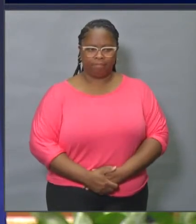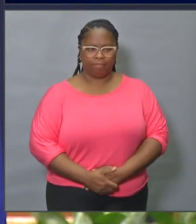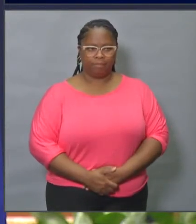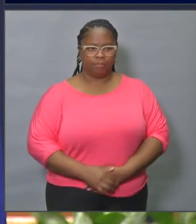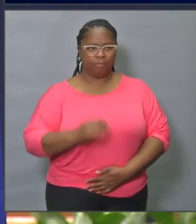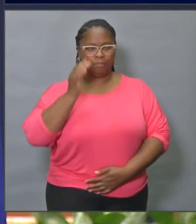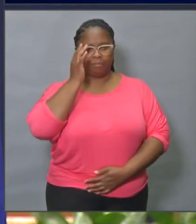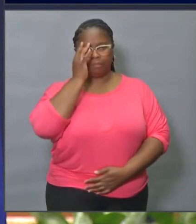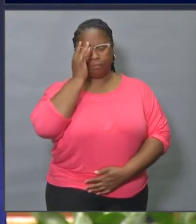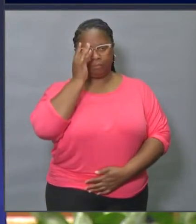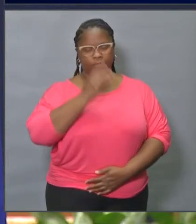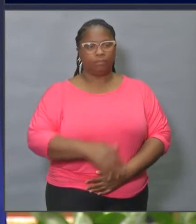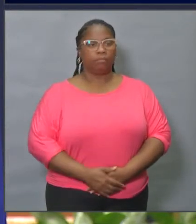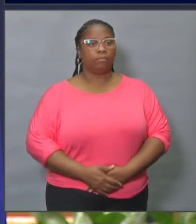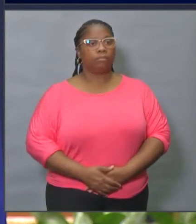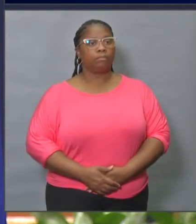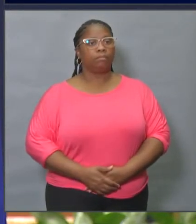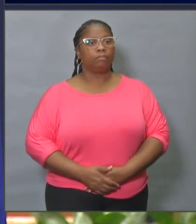Over